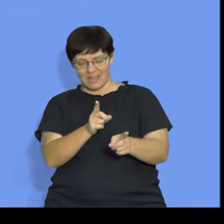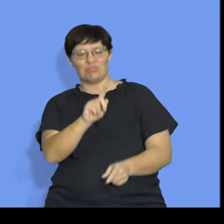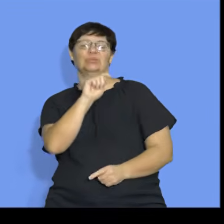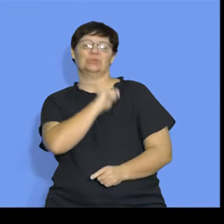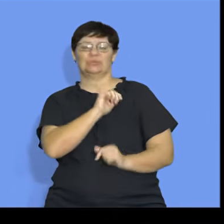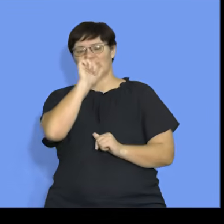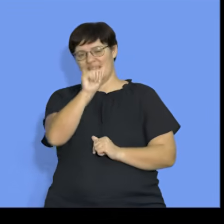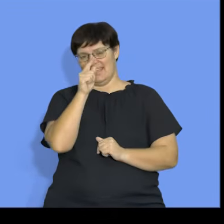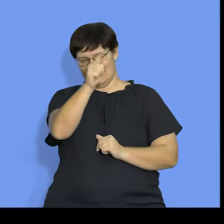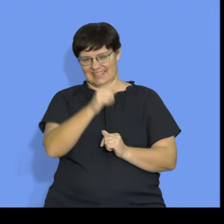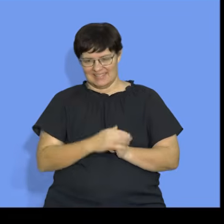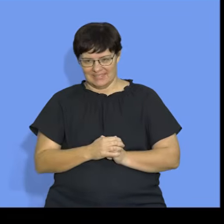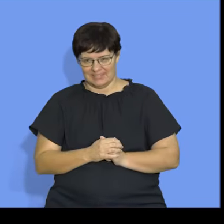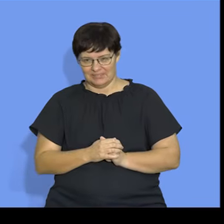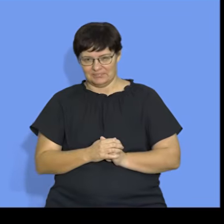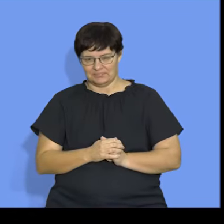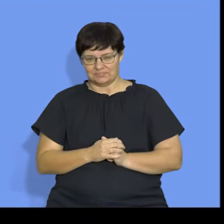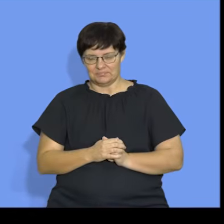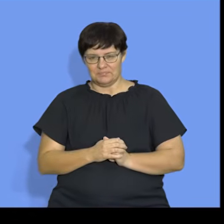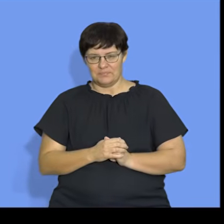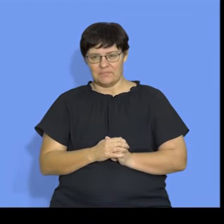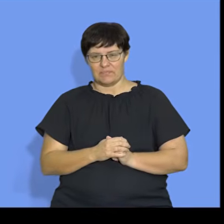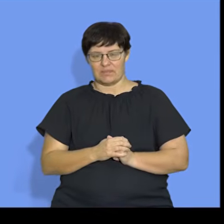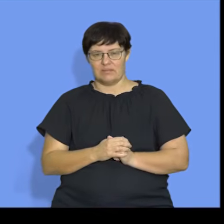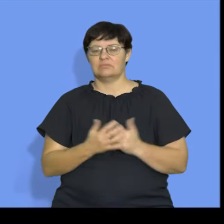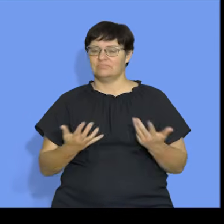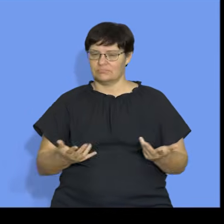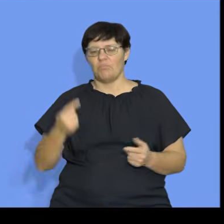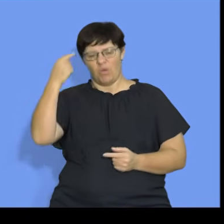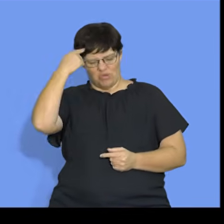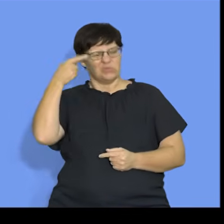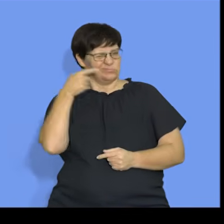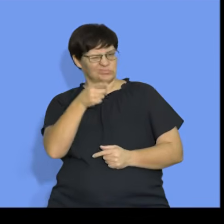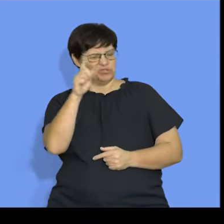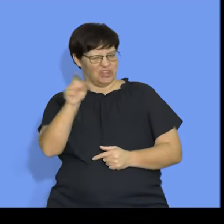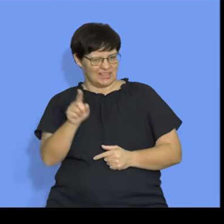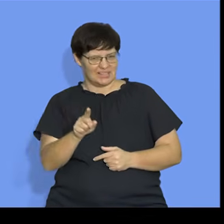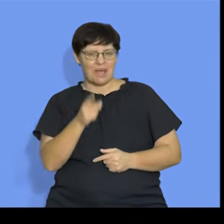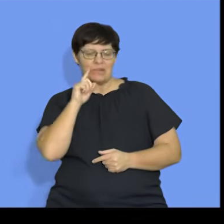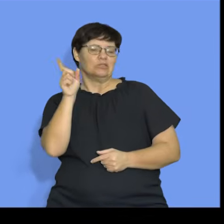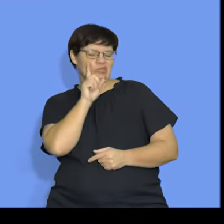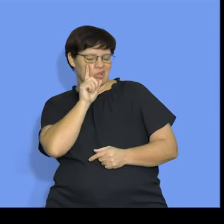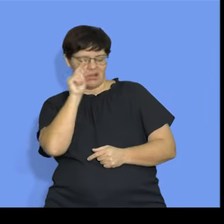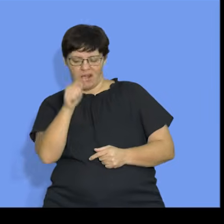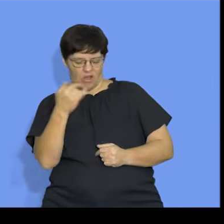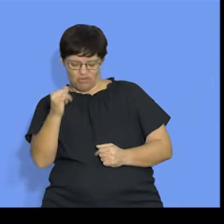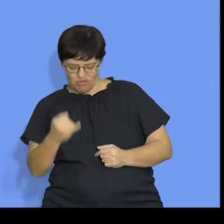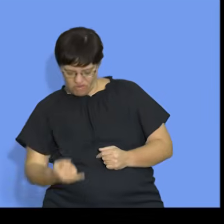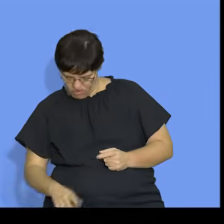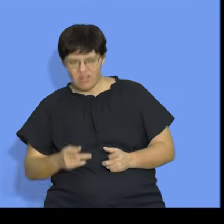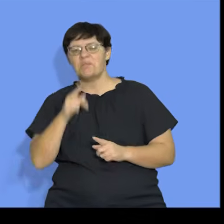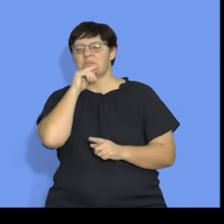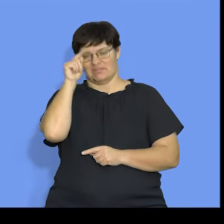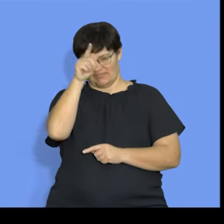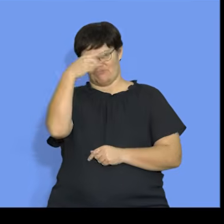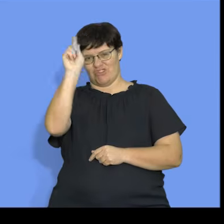which leads us back to our very first answer, A, which we thought was correct. We just double-checked, and our answer then